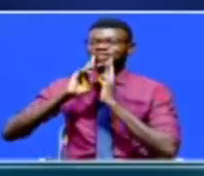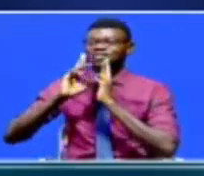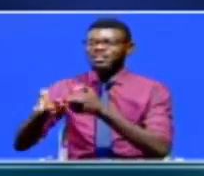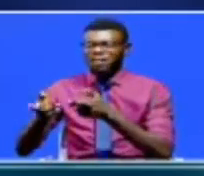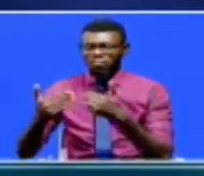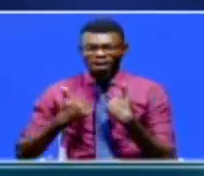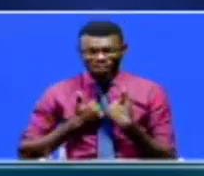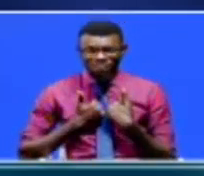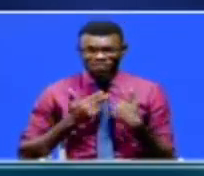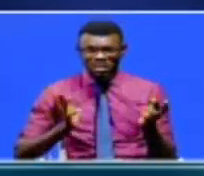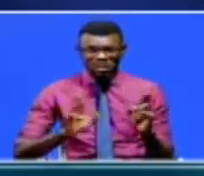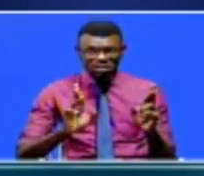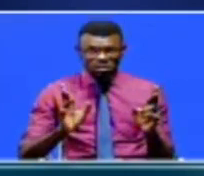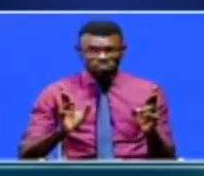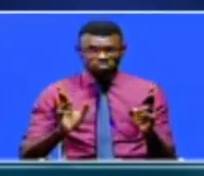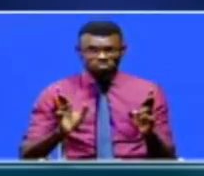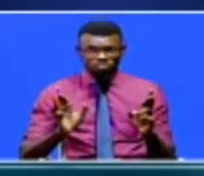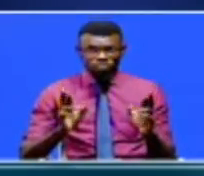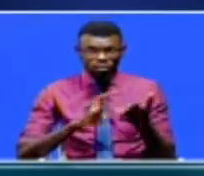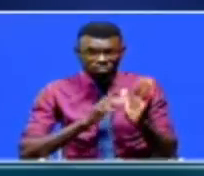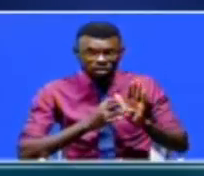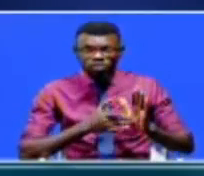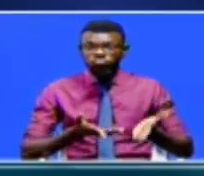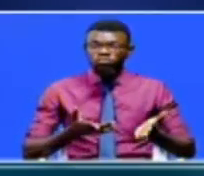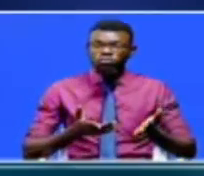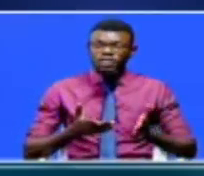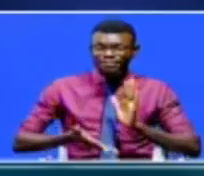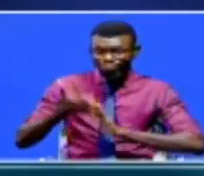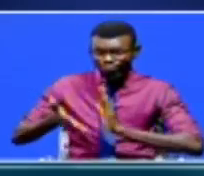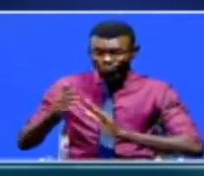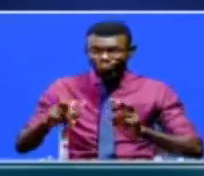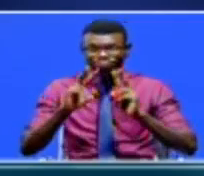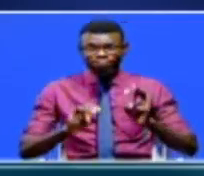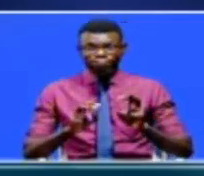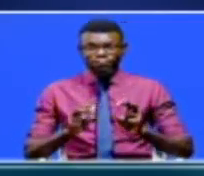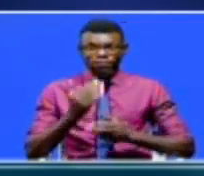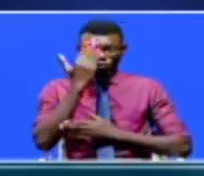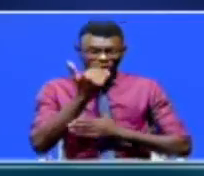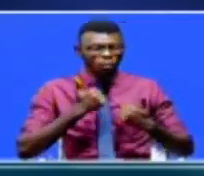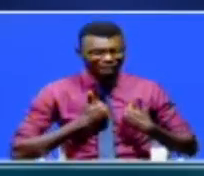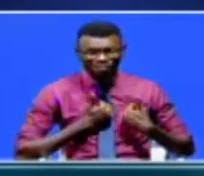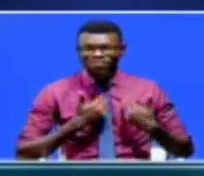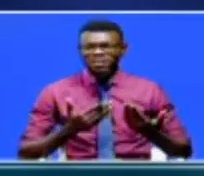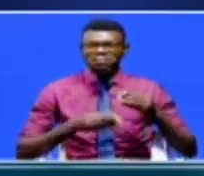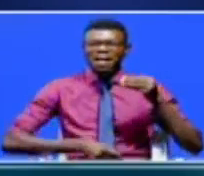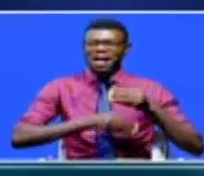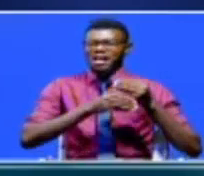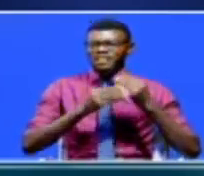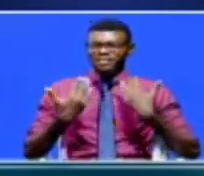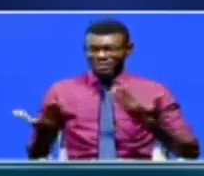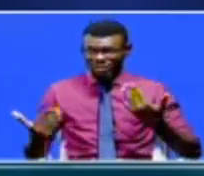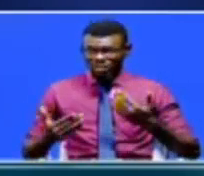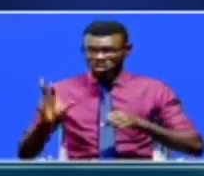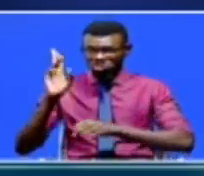these tests, meaning that we are going to ramp up our testing because of this additional capacity that we have in place for